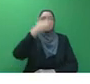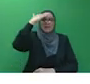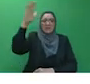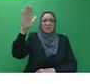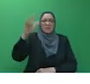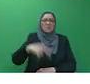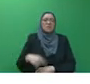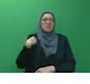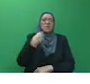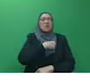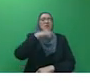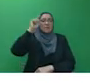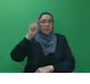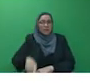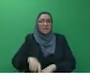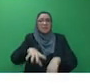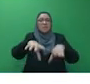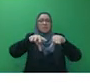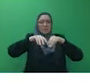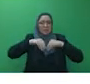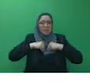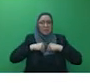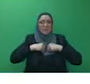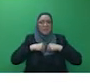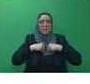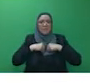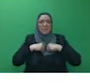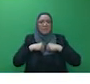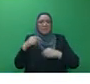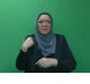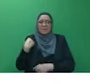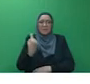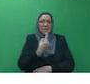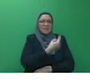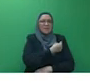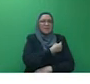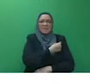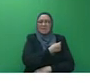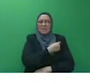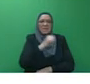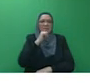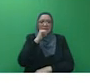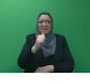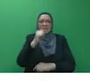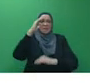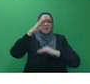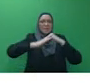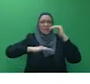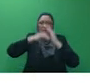to accept that to have the humility to know that uh well i'm not as